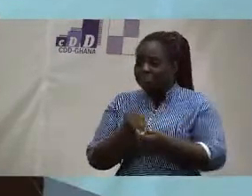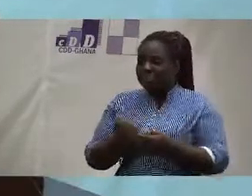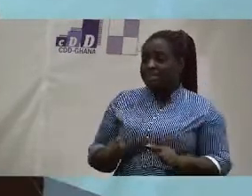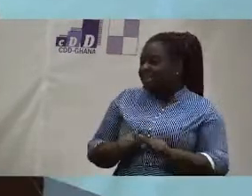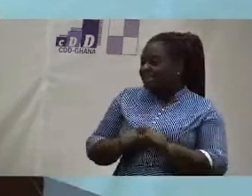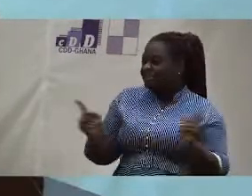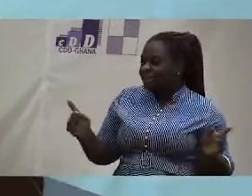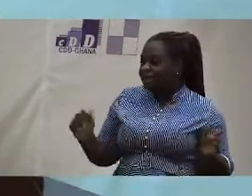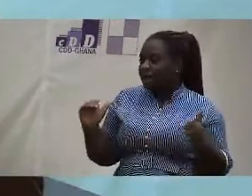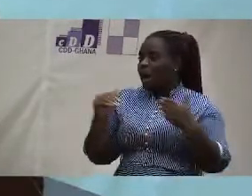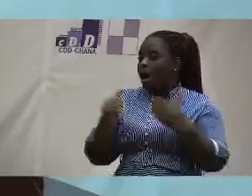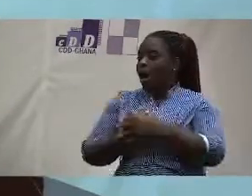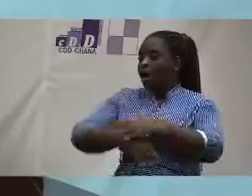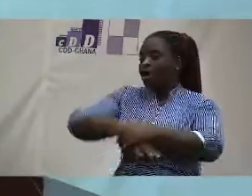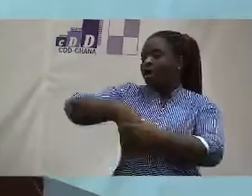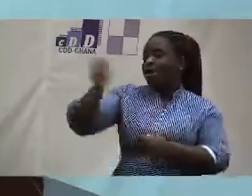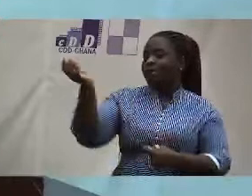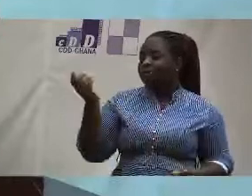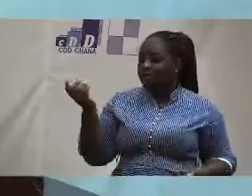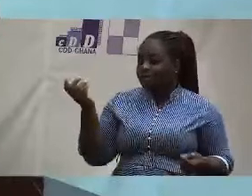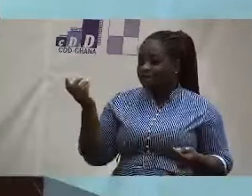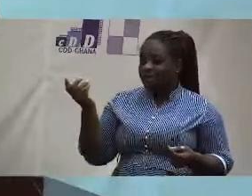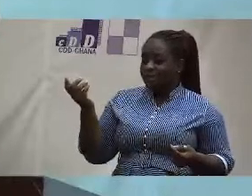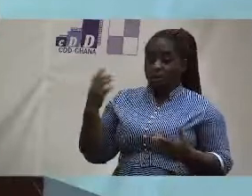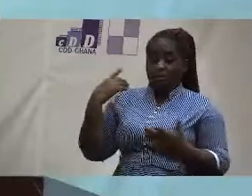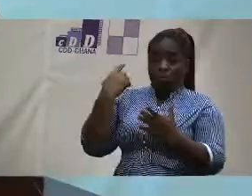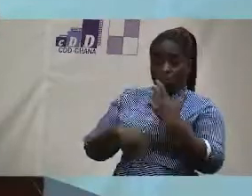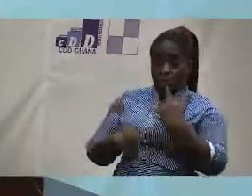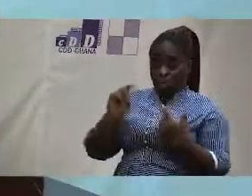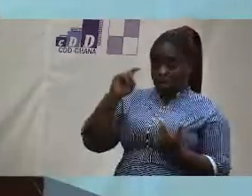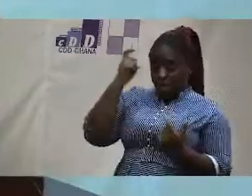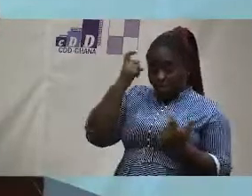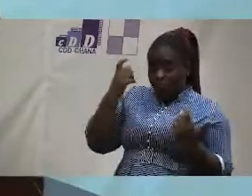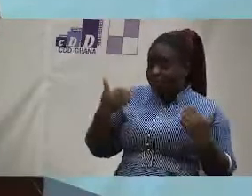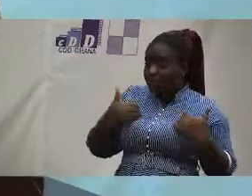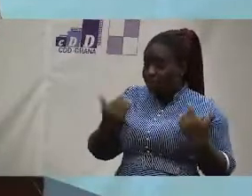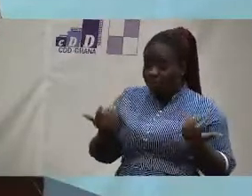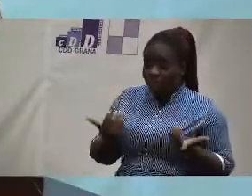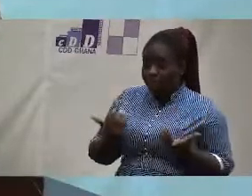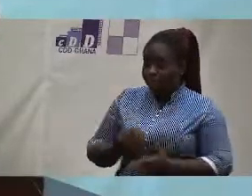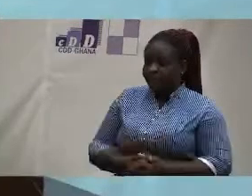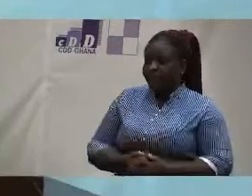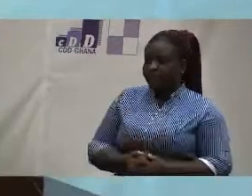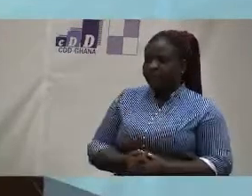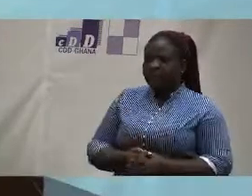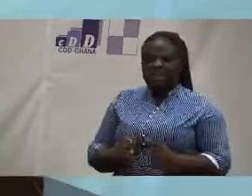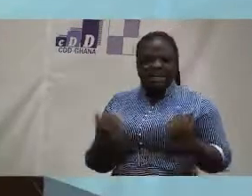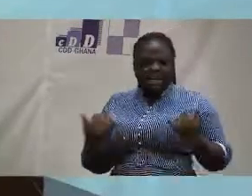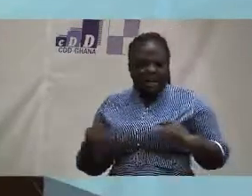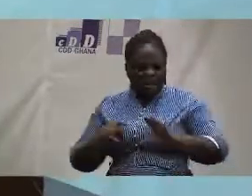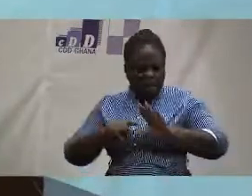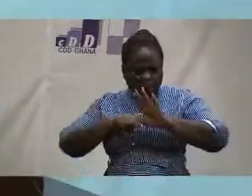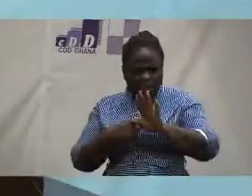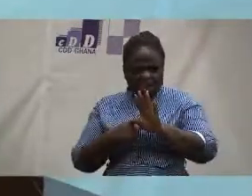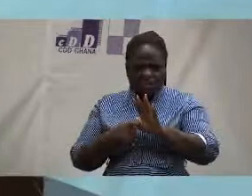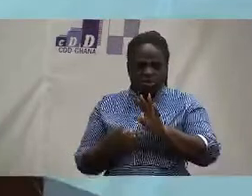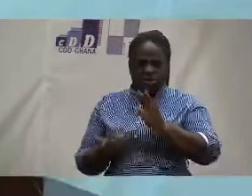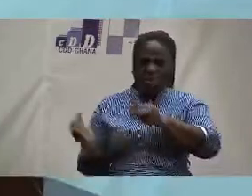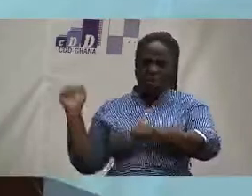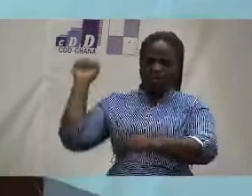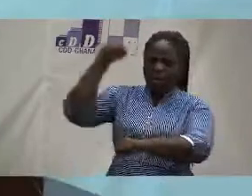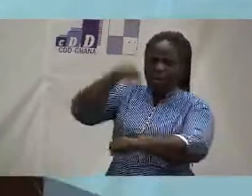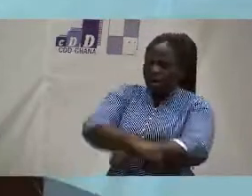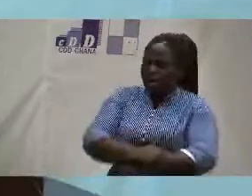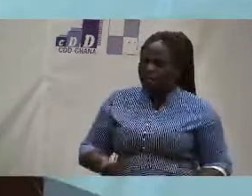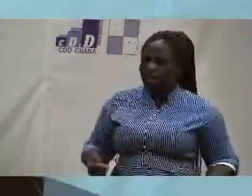differently and outside the confines of the state apparatus itself. And they are beginning to dominate the landscape. When